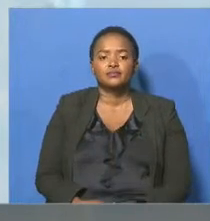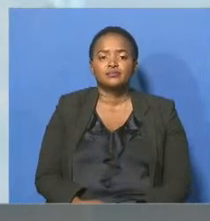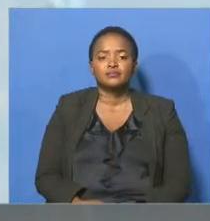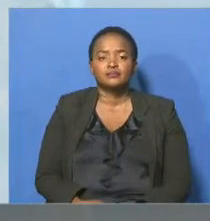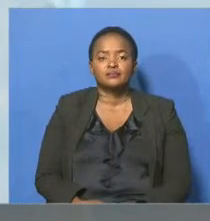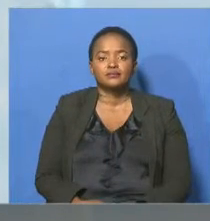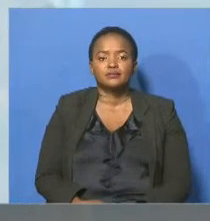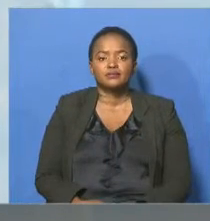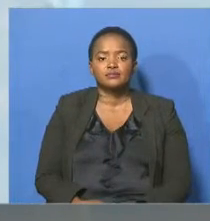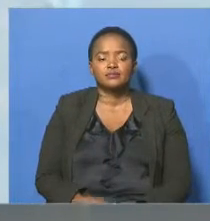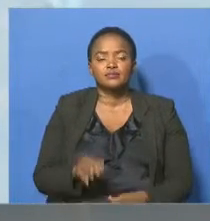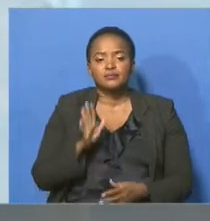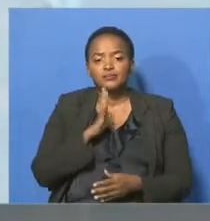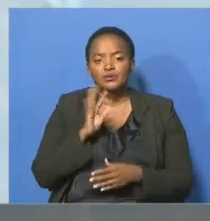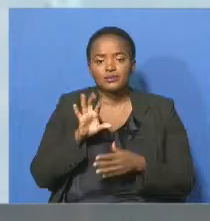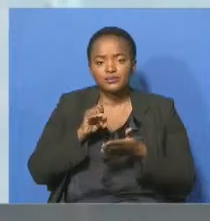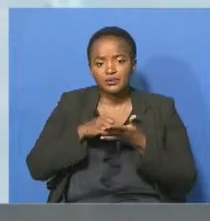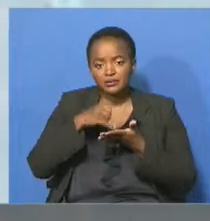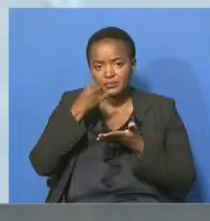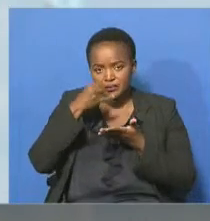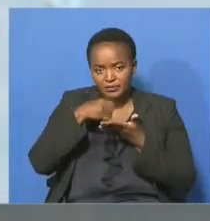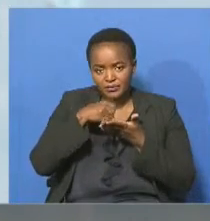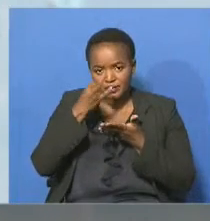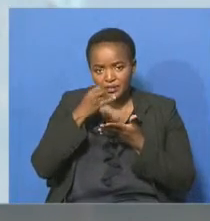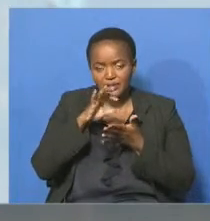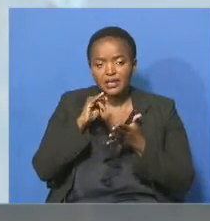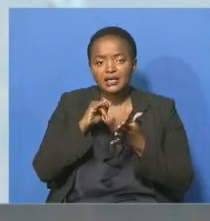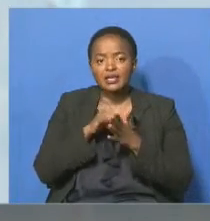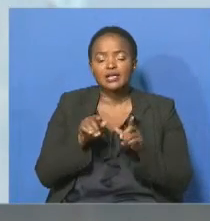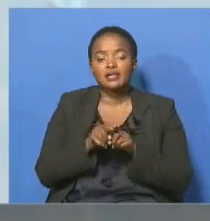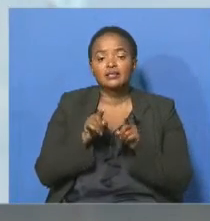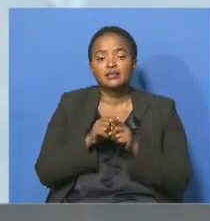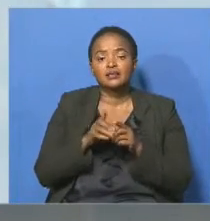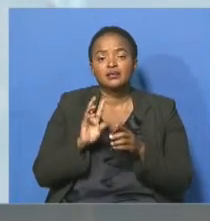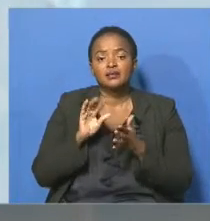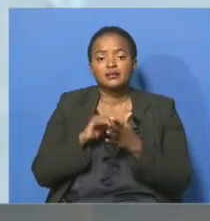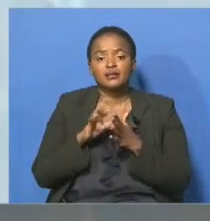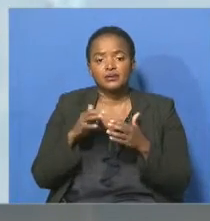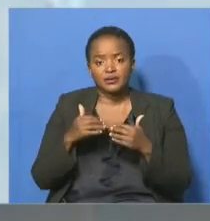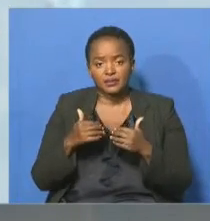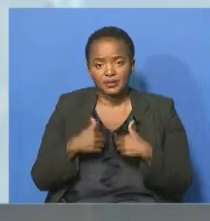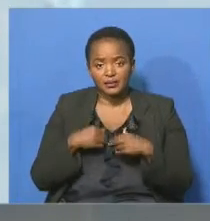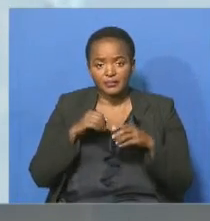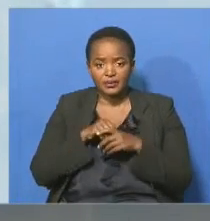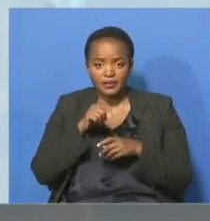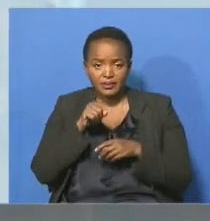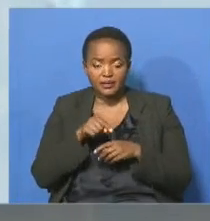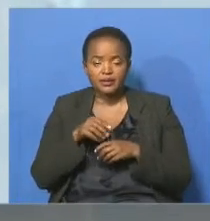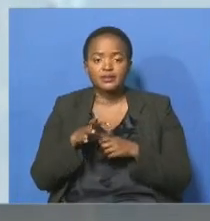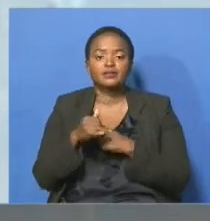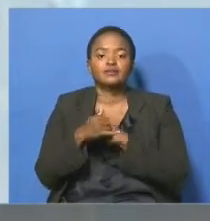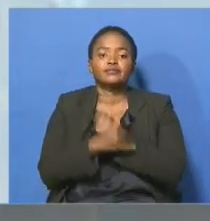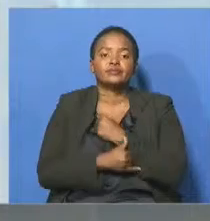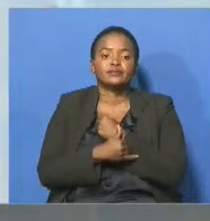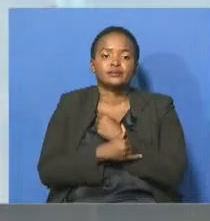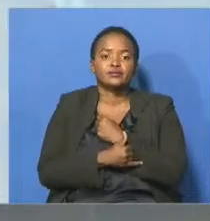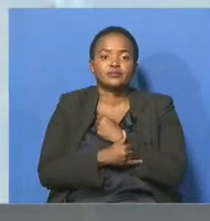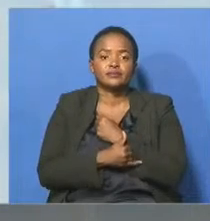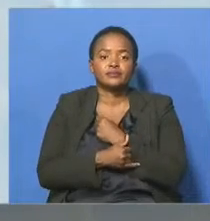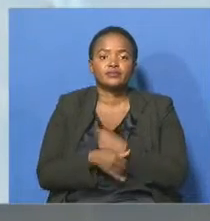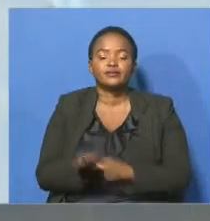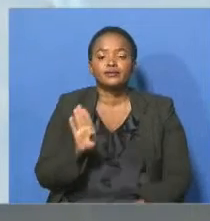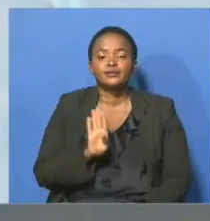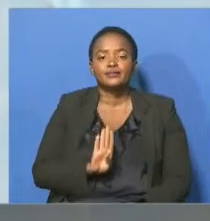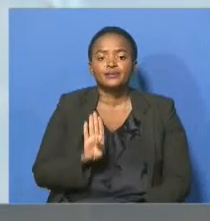mabapi le ditagi tseo ka gone di bonalang e le tsone di tshotseng taolo mo lefatsheng le